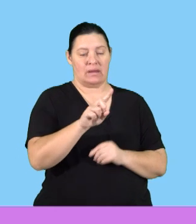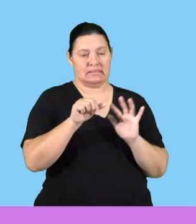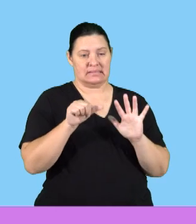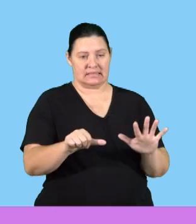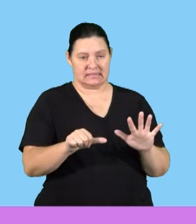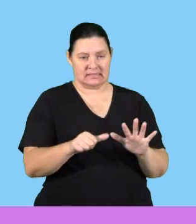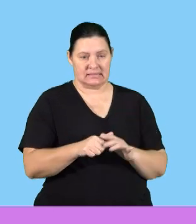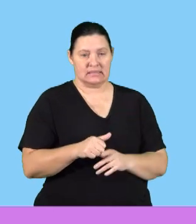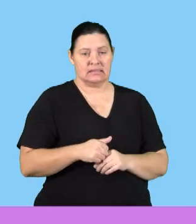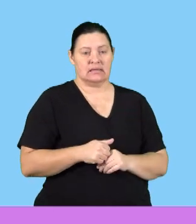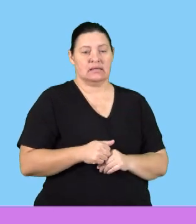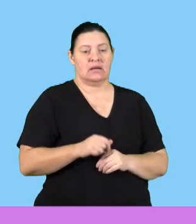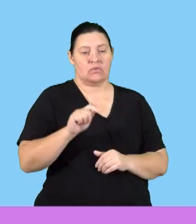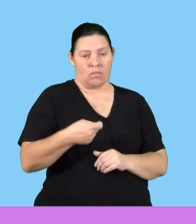16